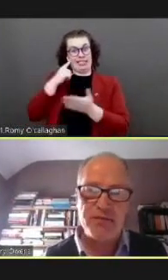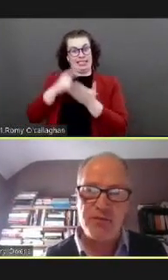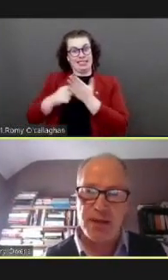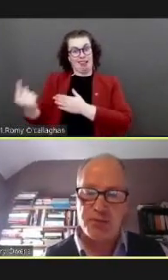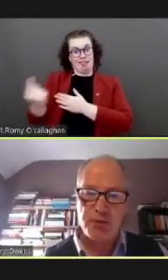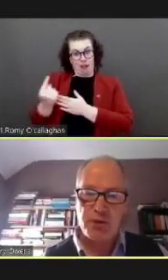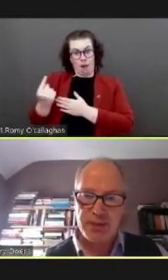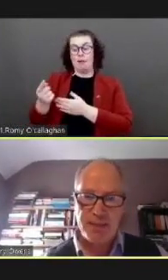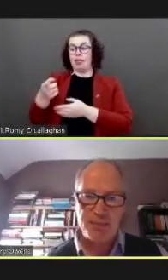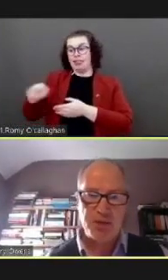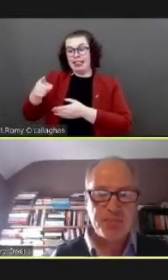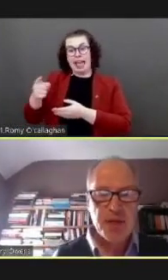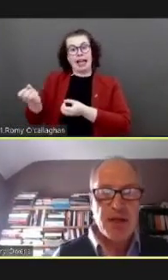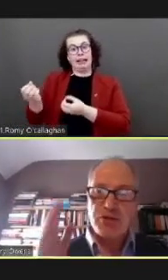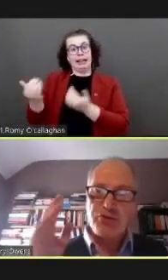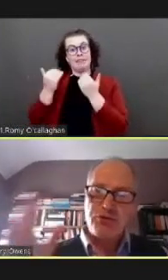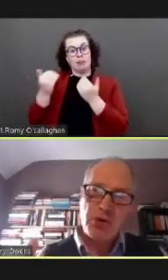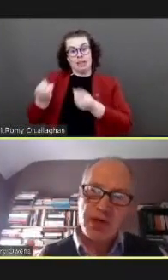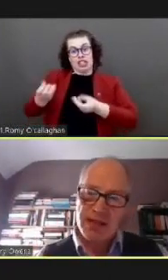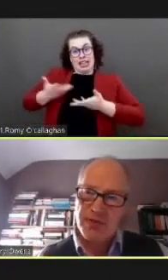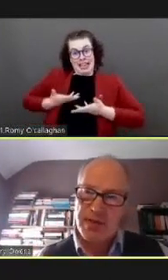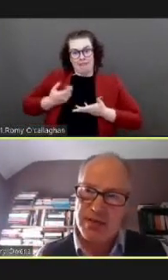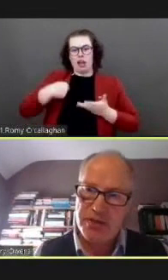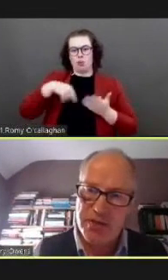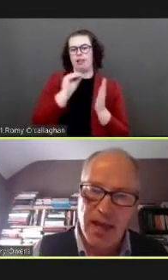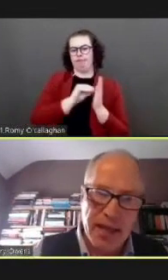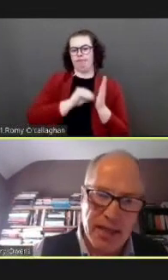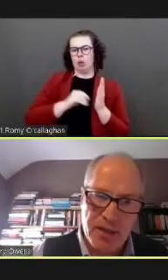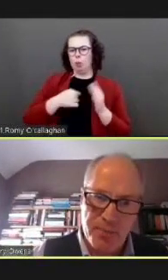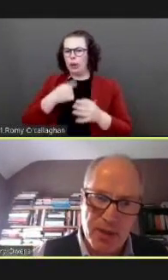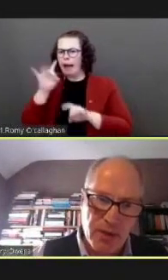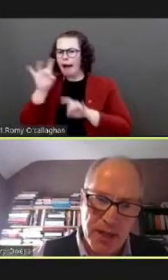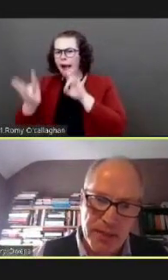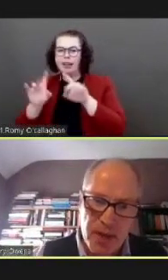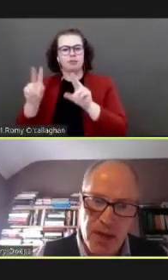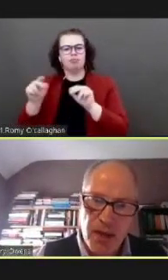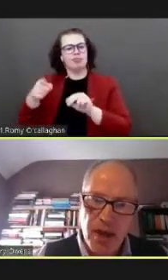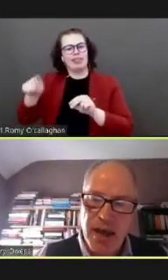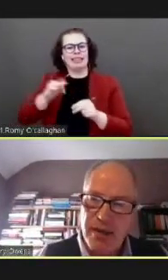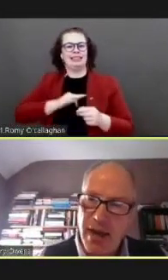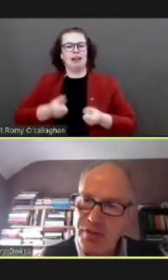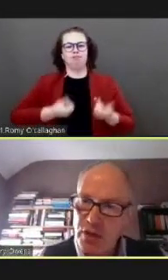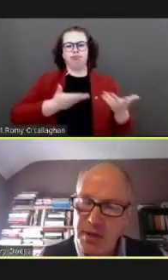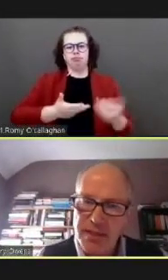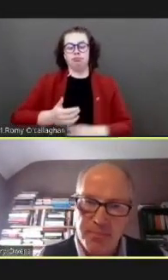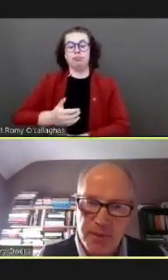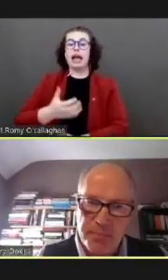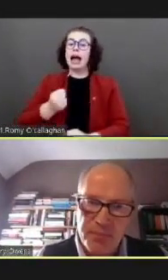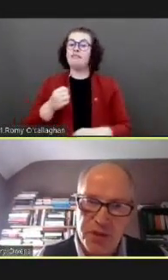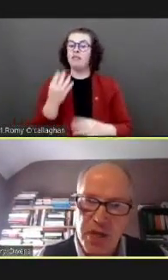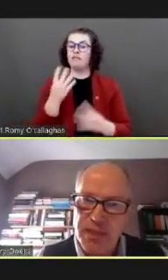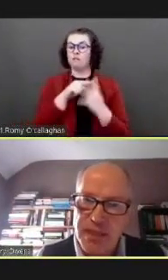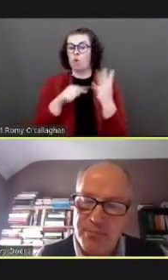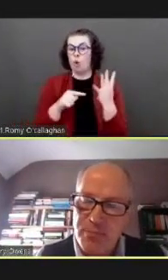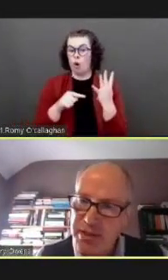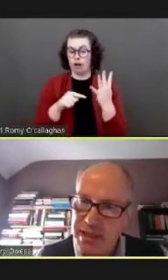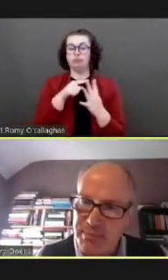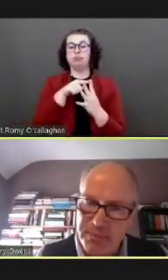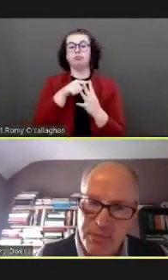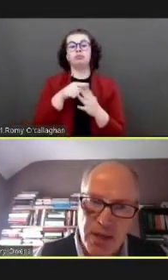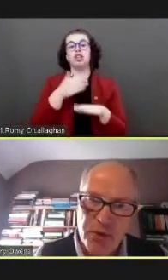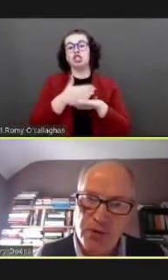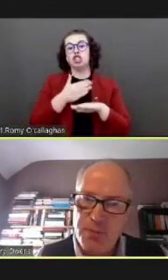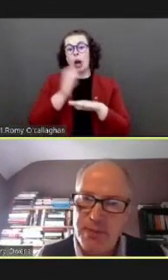they present the information we want to capture. There's four classifications in the PRI, and they're quite simple. Job seeking,